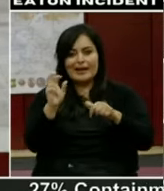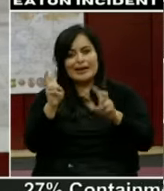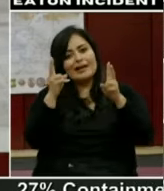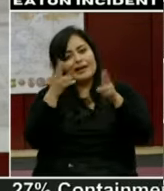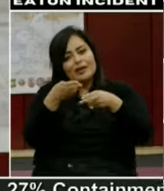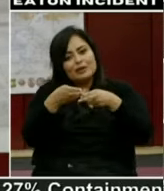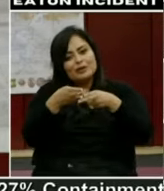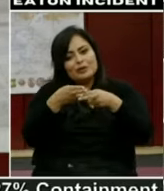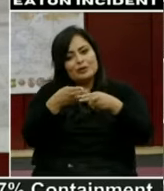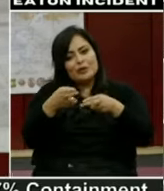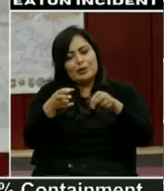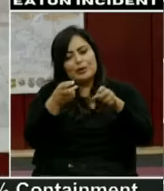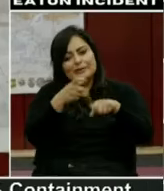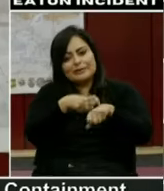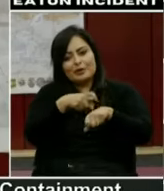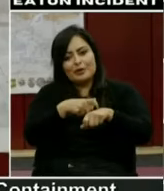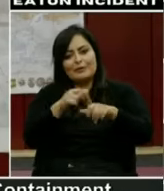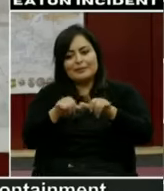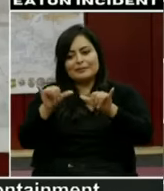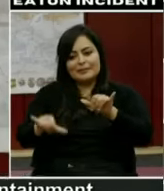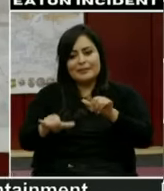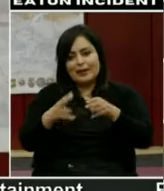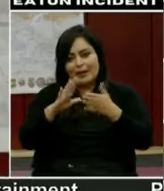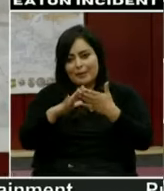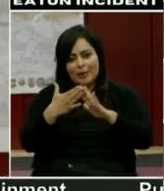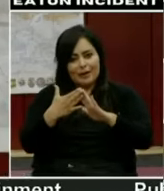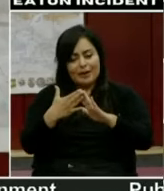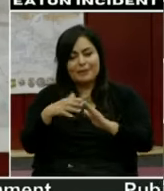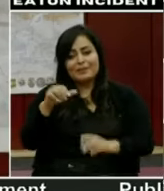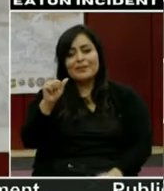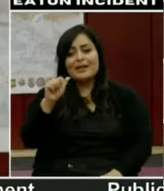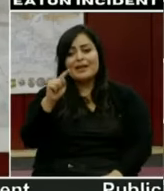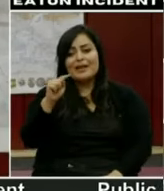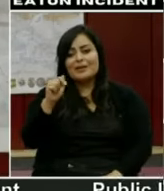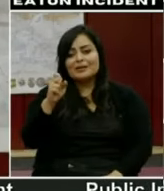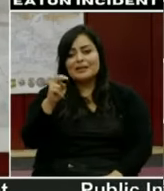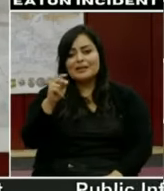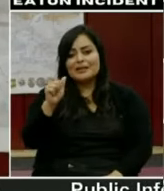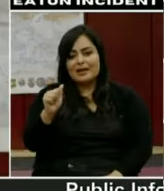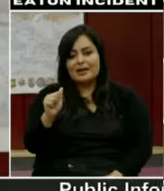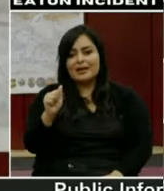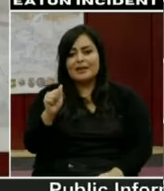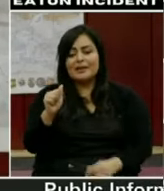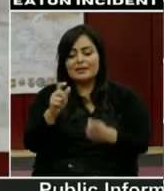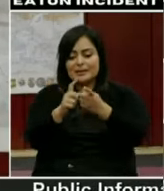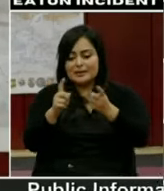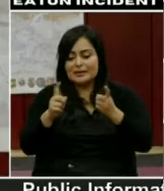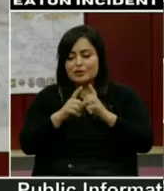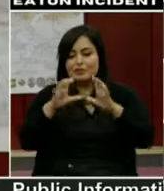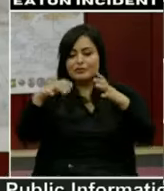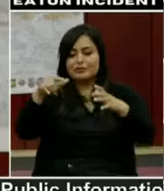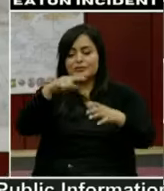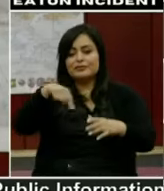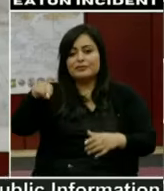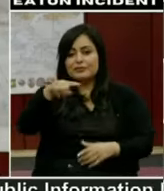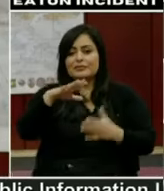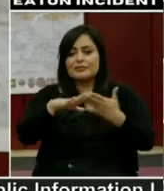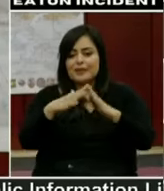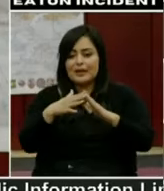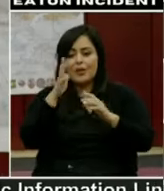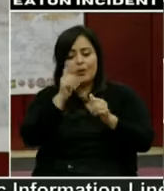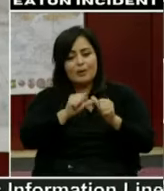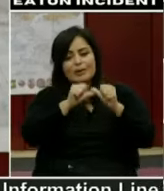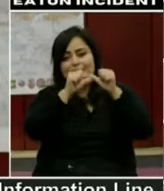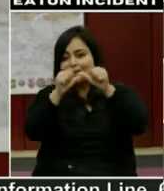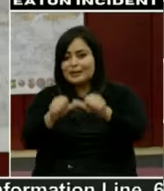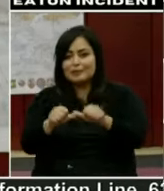what I'm going to say is twofold. Number one, Altadena has a community standards district. That is in place. That's going to stay in place. We're